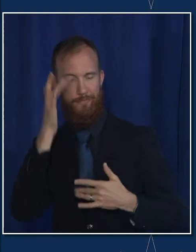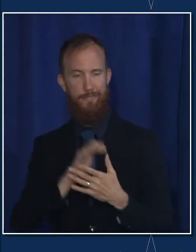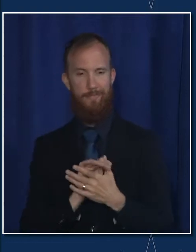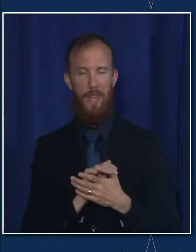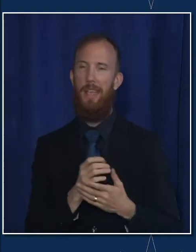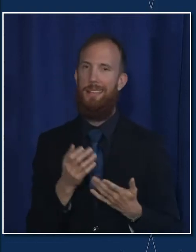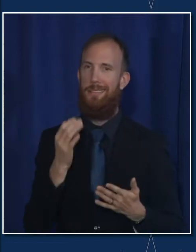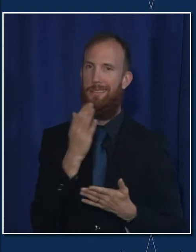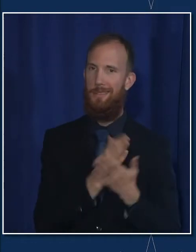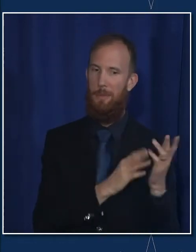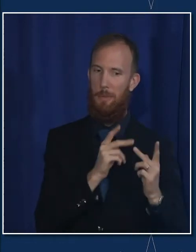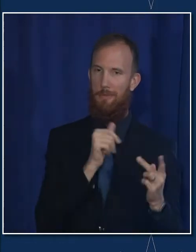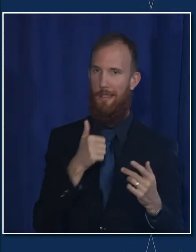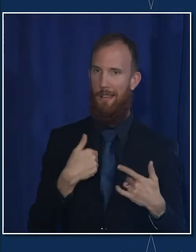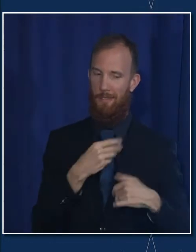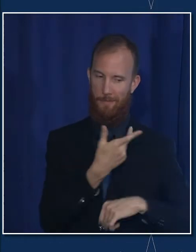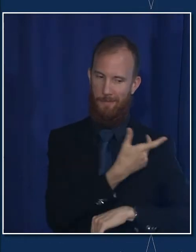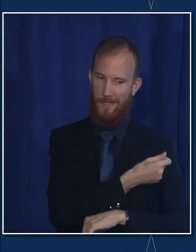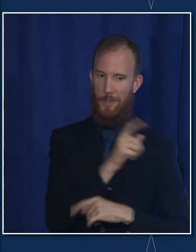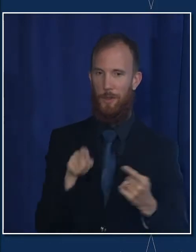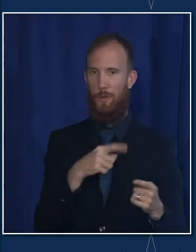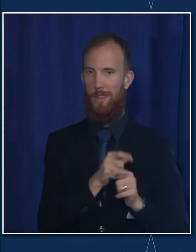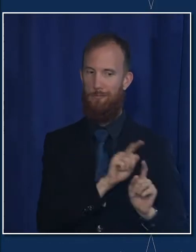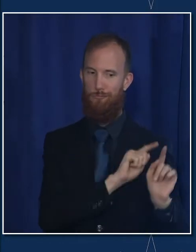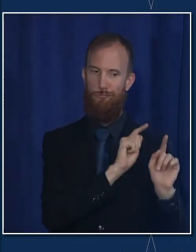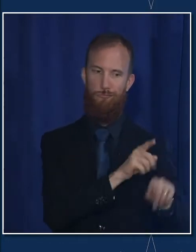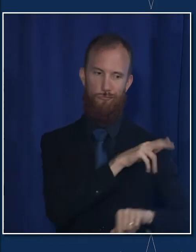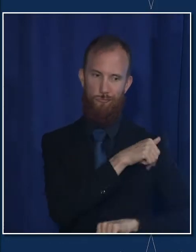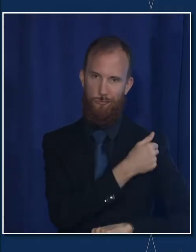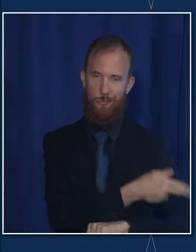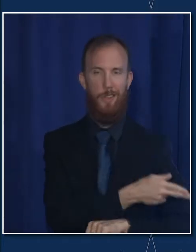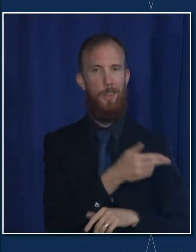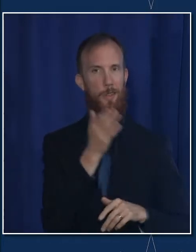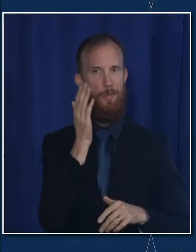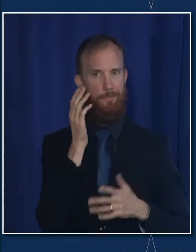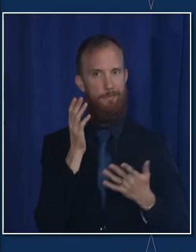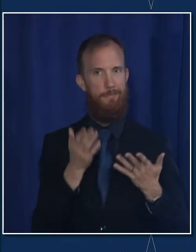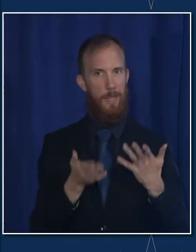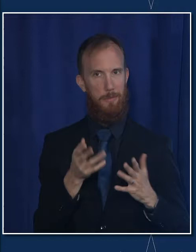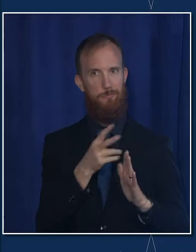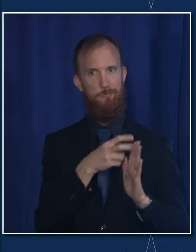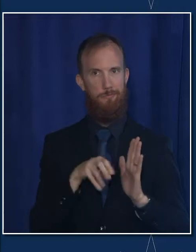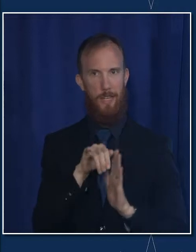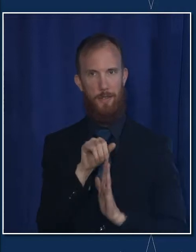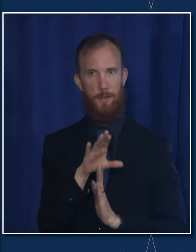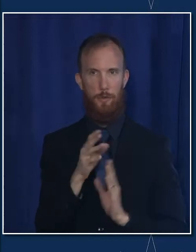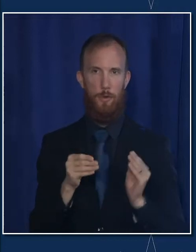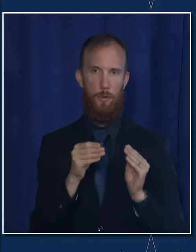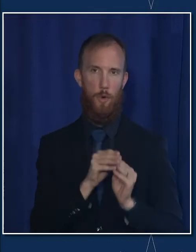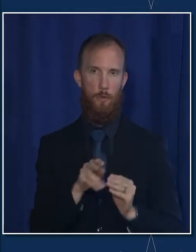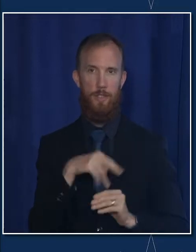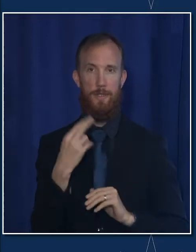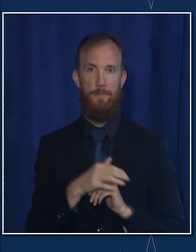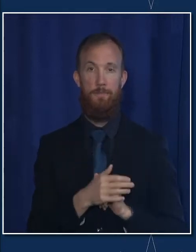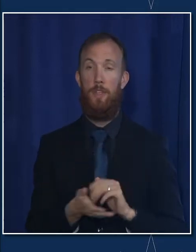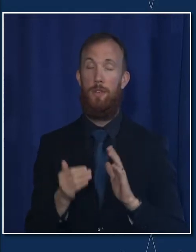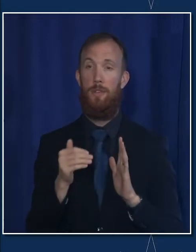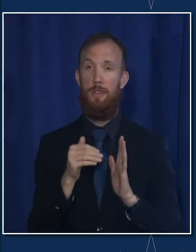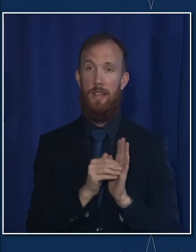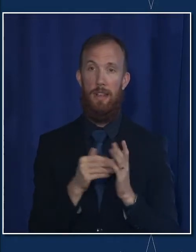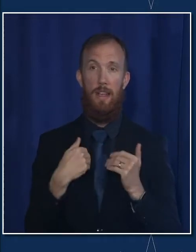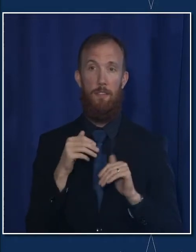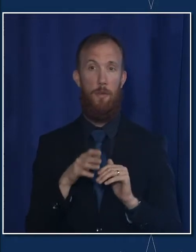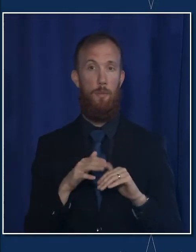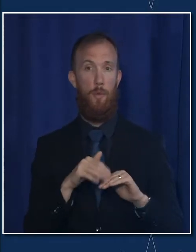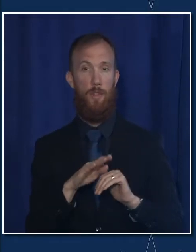unvaccinated, get hospitalized with COVID. So our case count, as I said, remains over 400 diagnosed cases per day, but that increase has